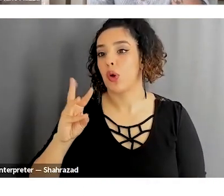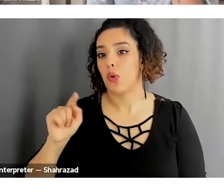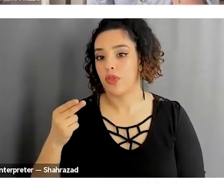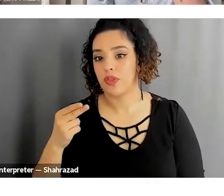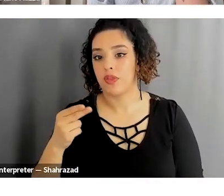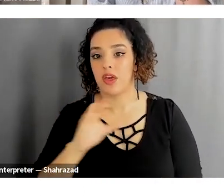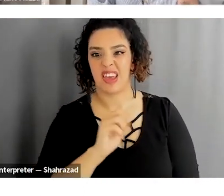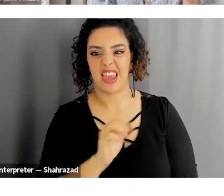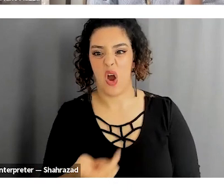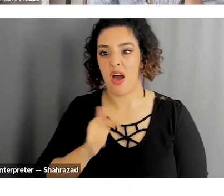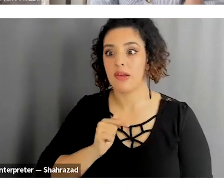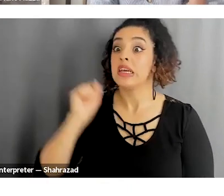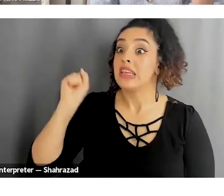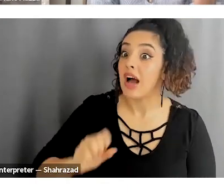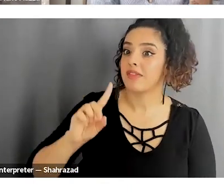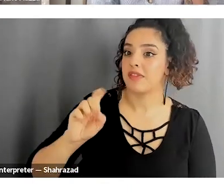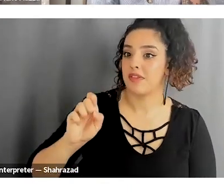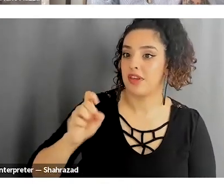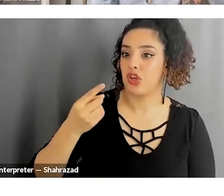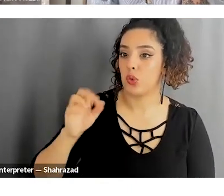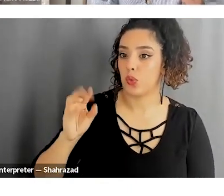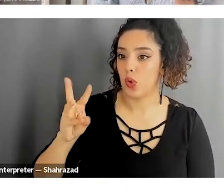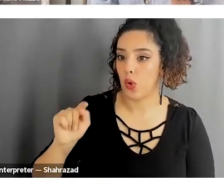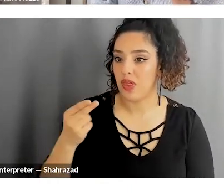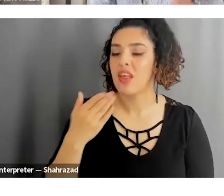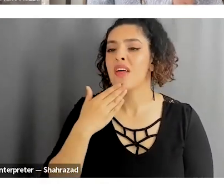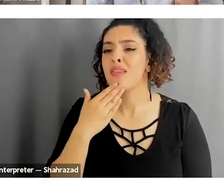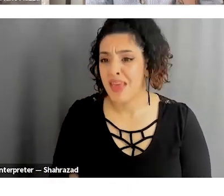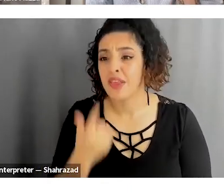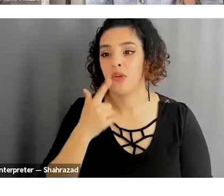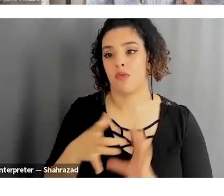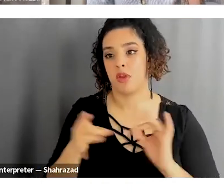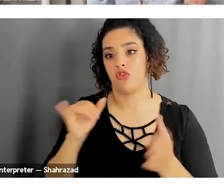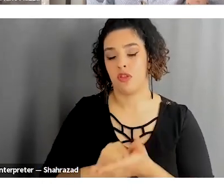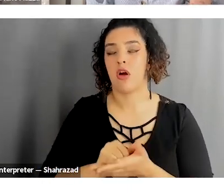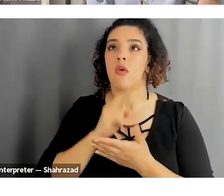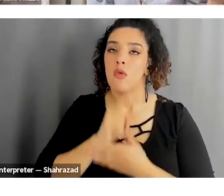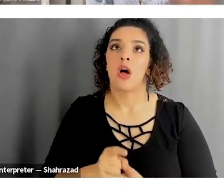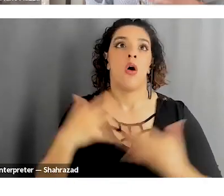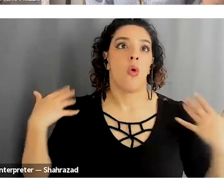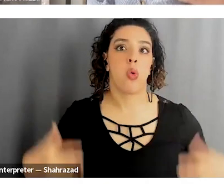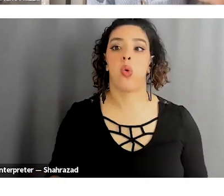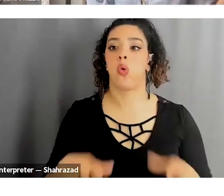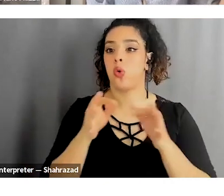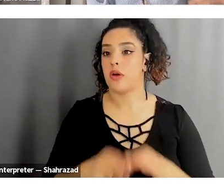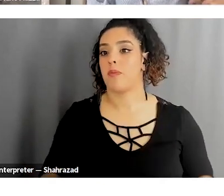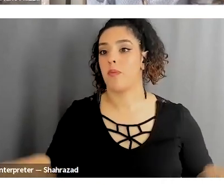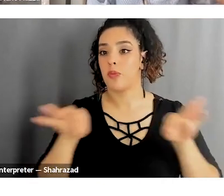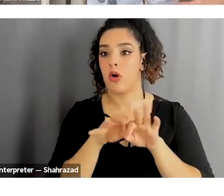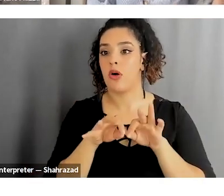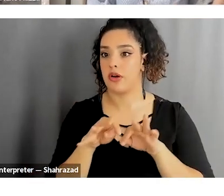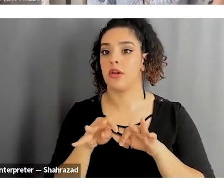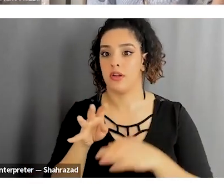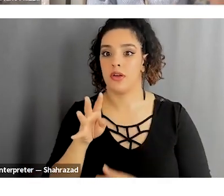degrowth. I thank you for bringing this up because it is so important to talk about how